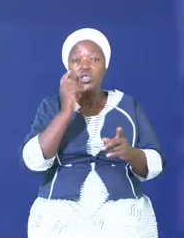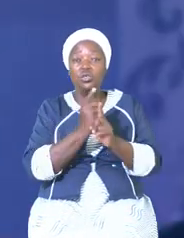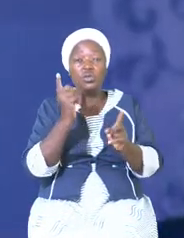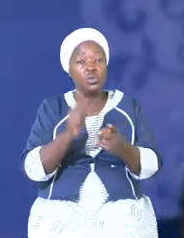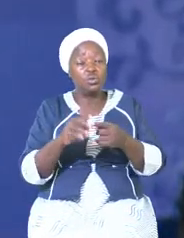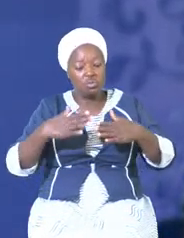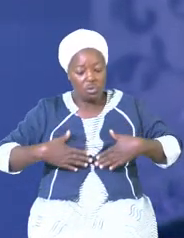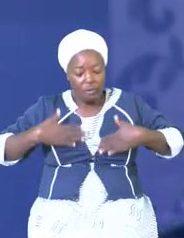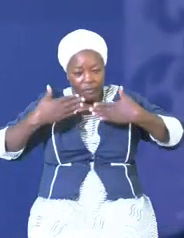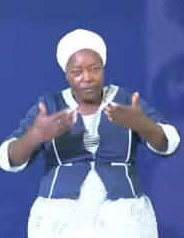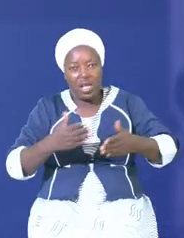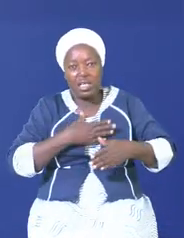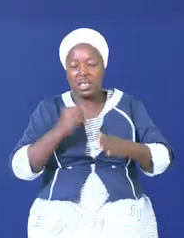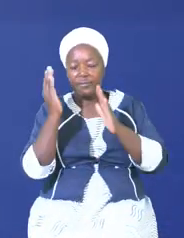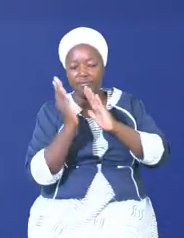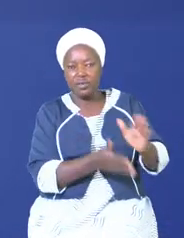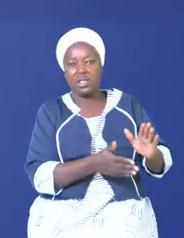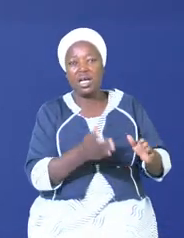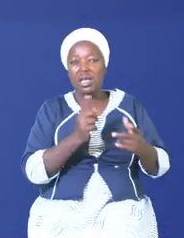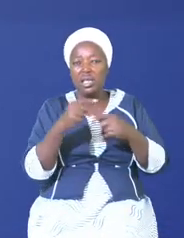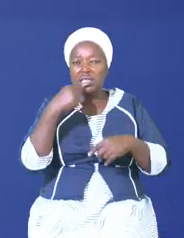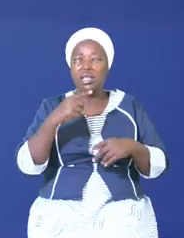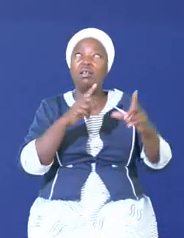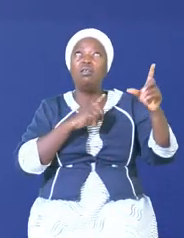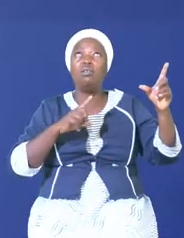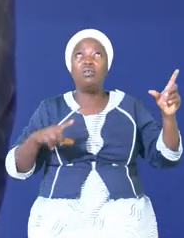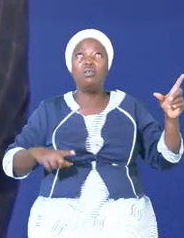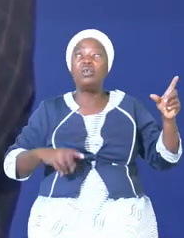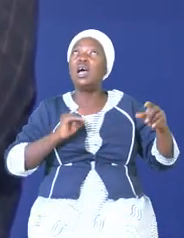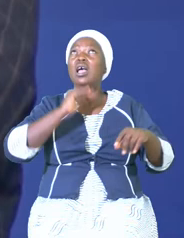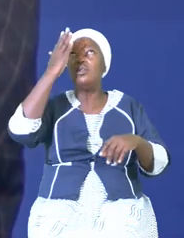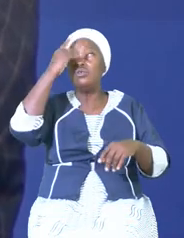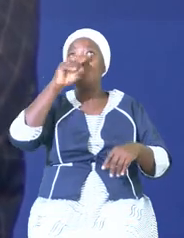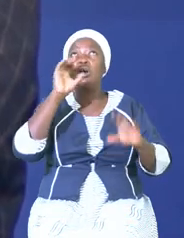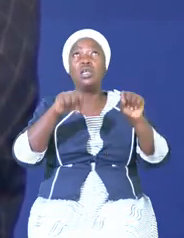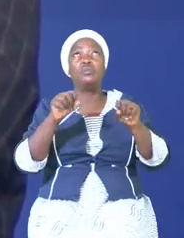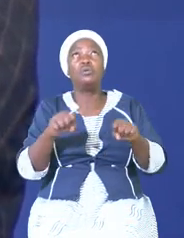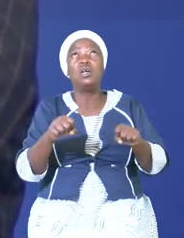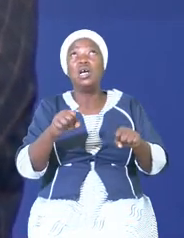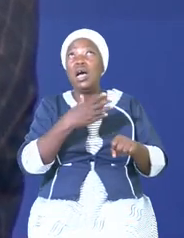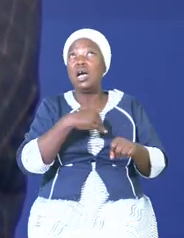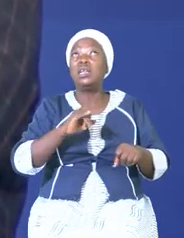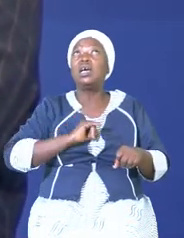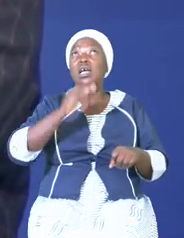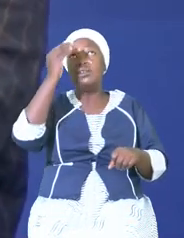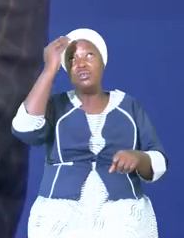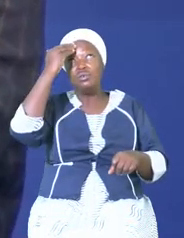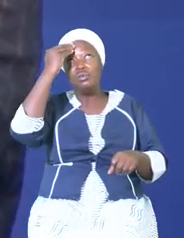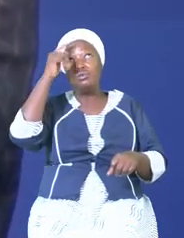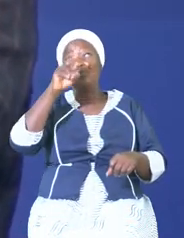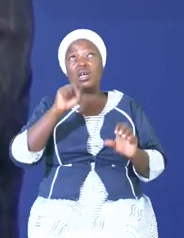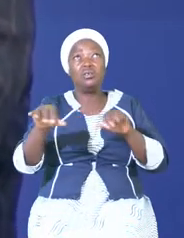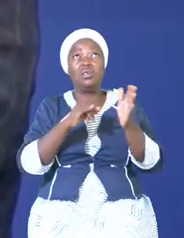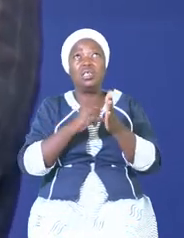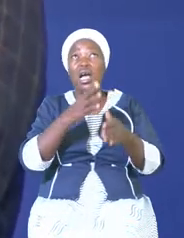to forsake, and to say, "Lord, I know you are able, and I am ready. I want all